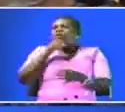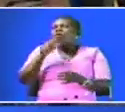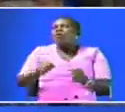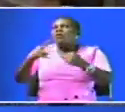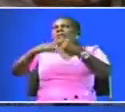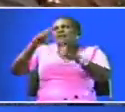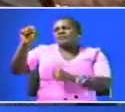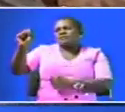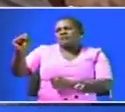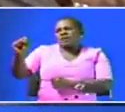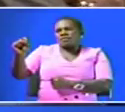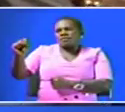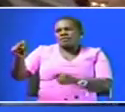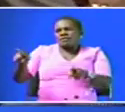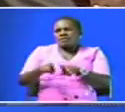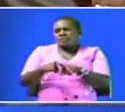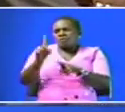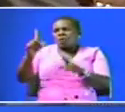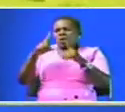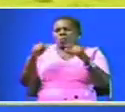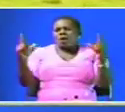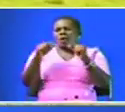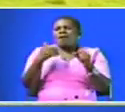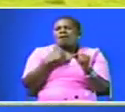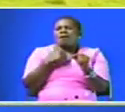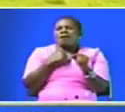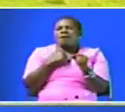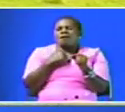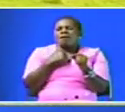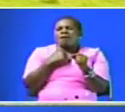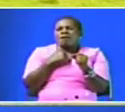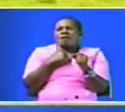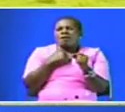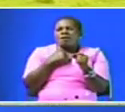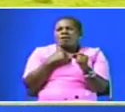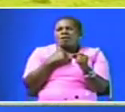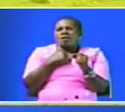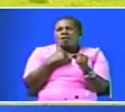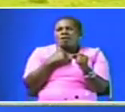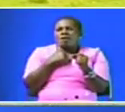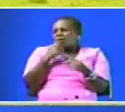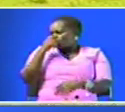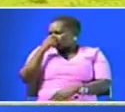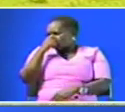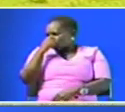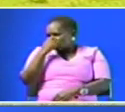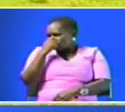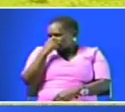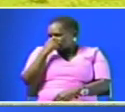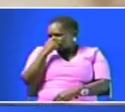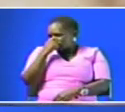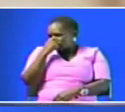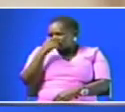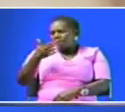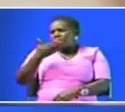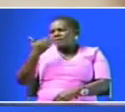birthday, Cherono has one word for him. President Moi, I wish him the